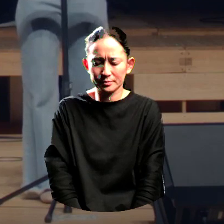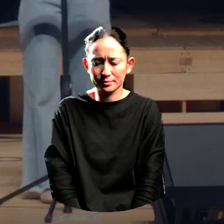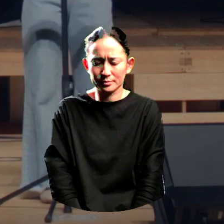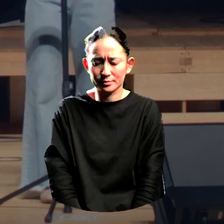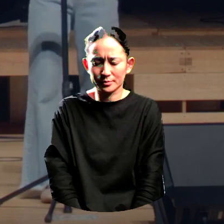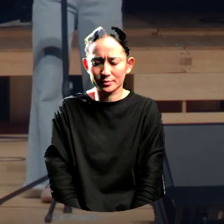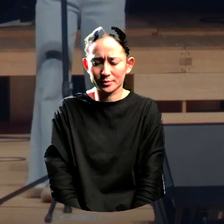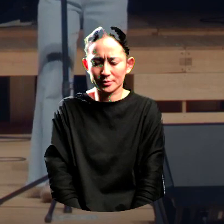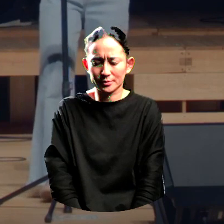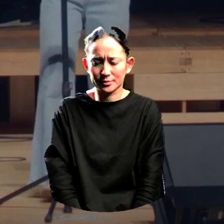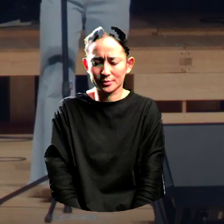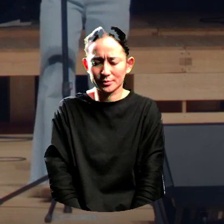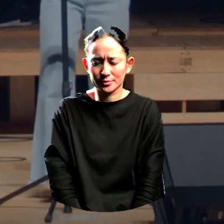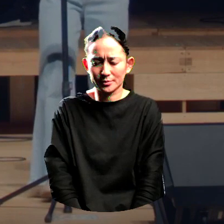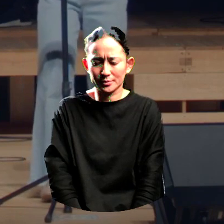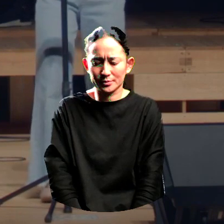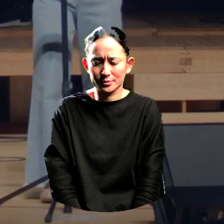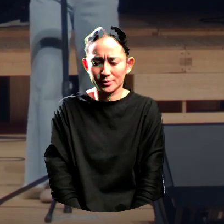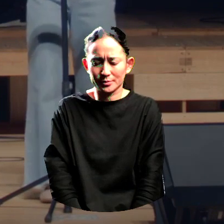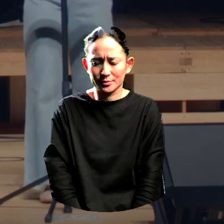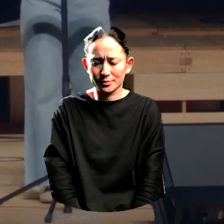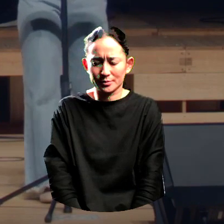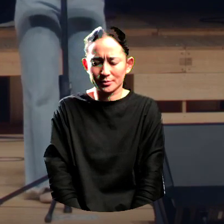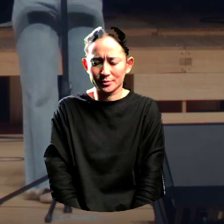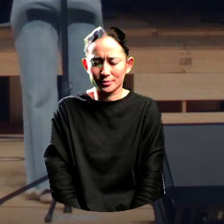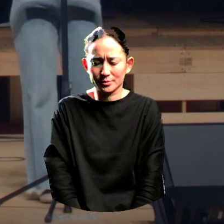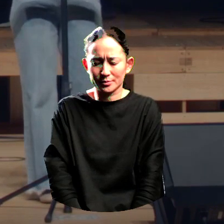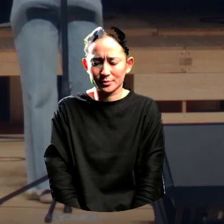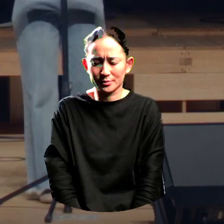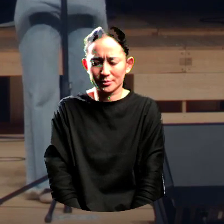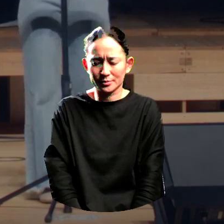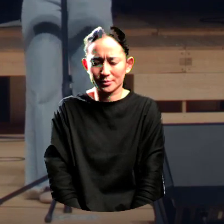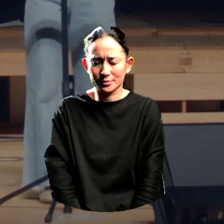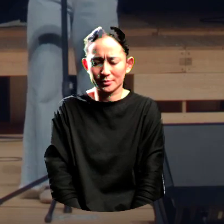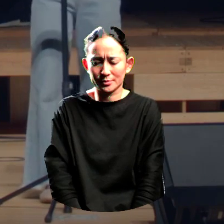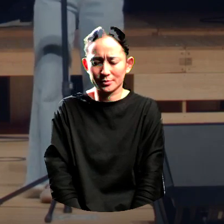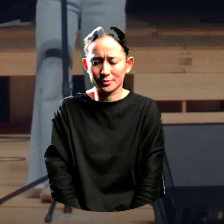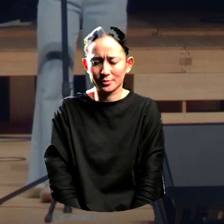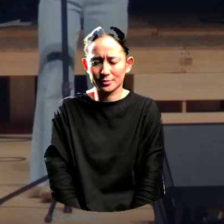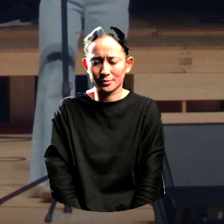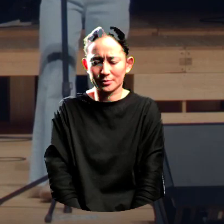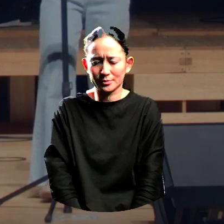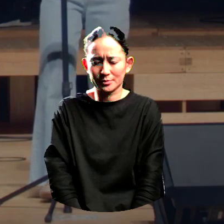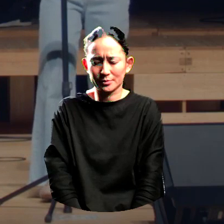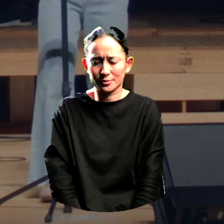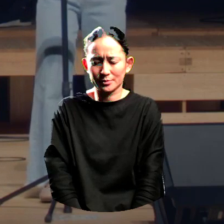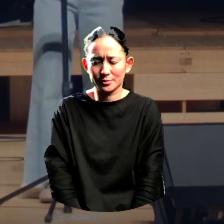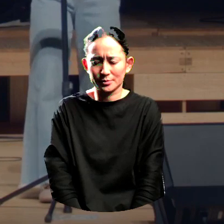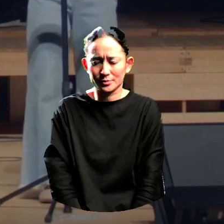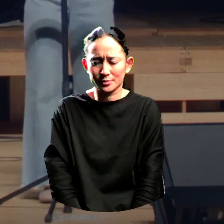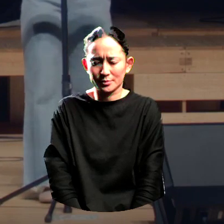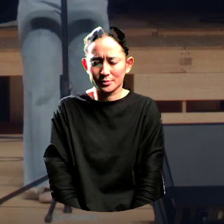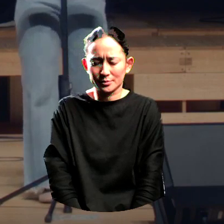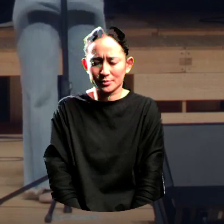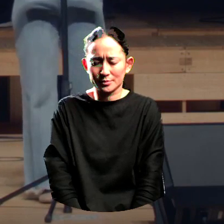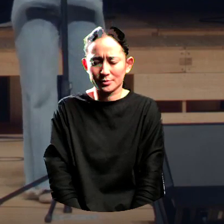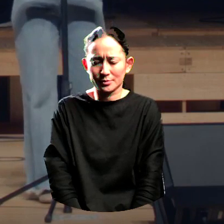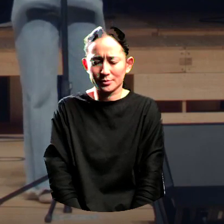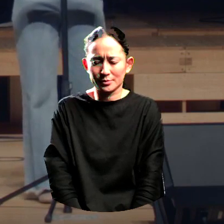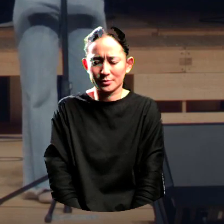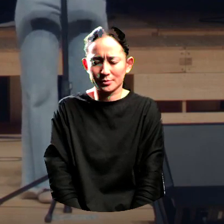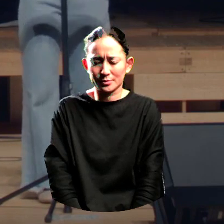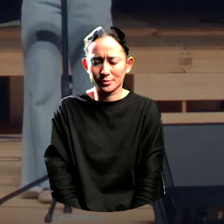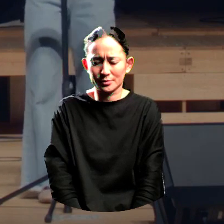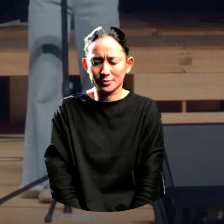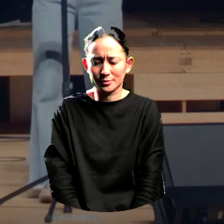sins. I will be different because I met you. Change my heart and